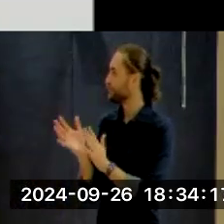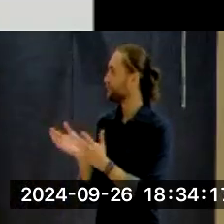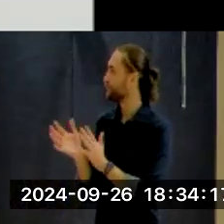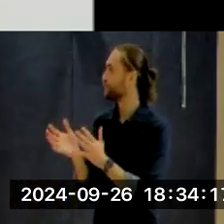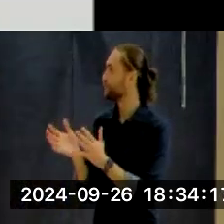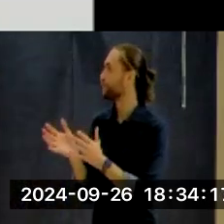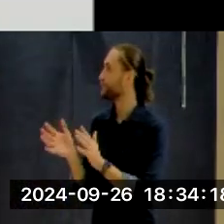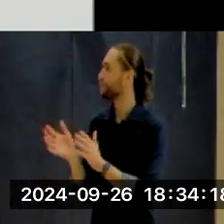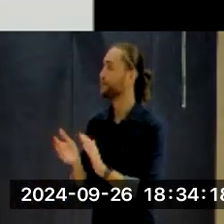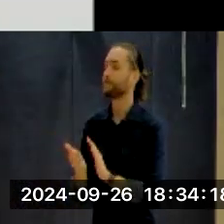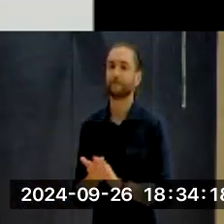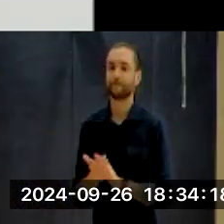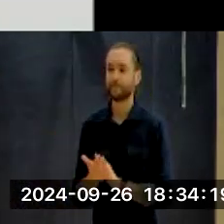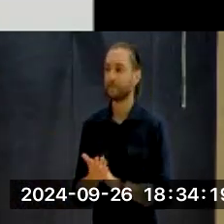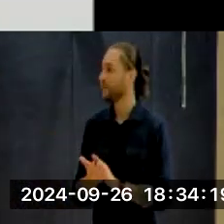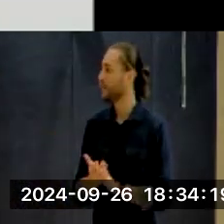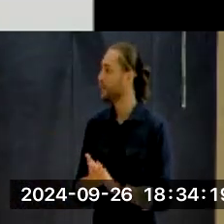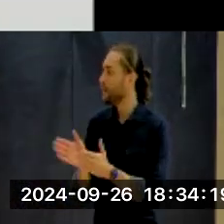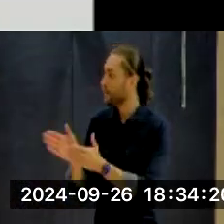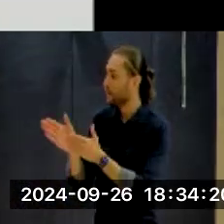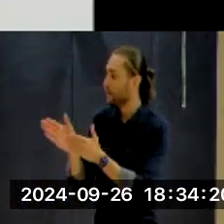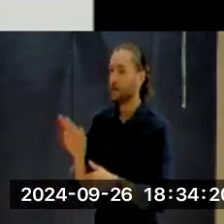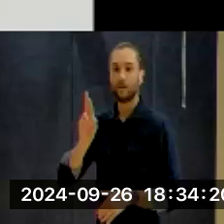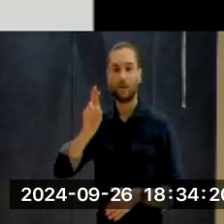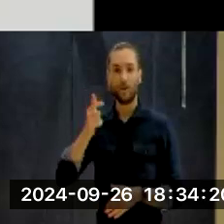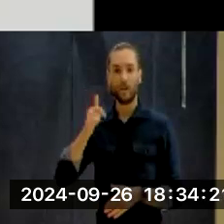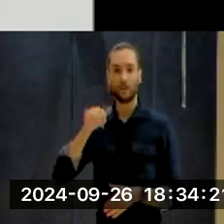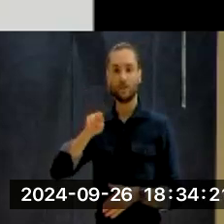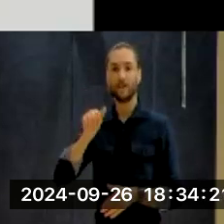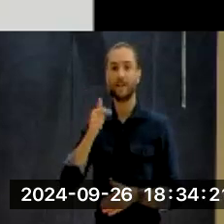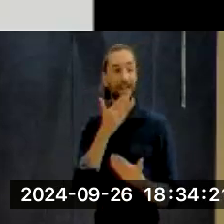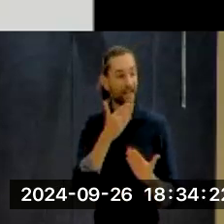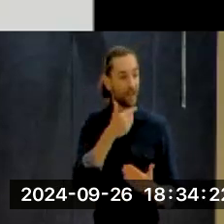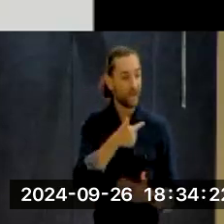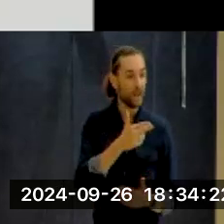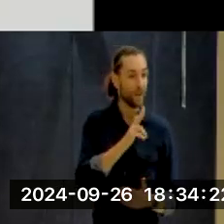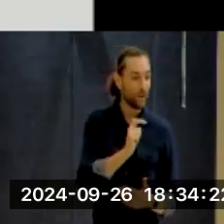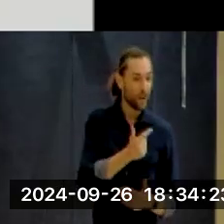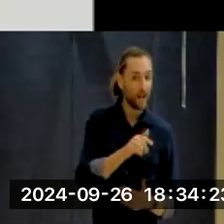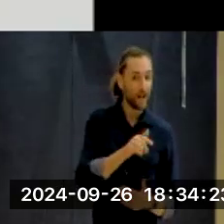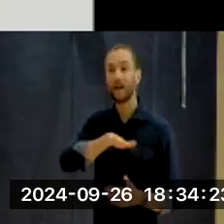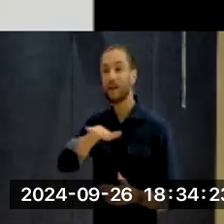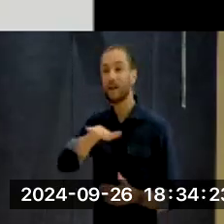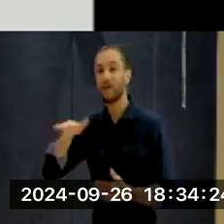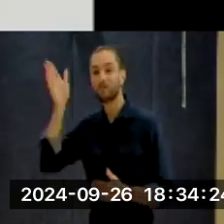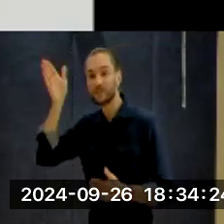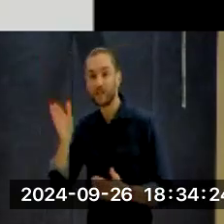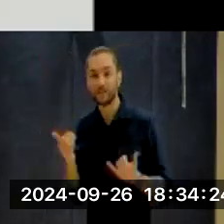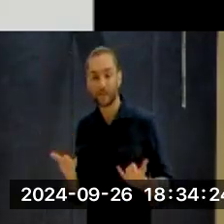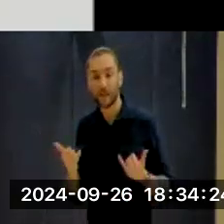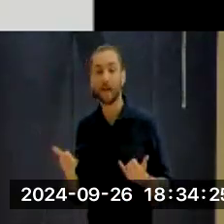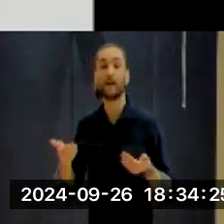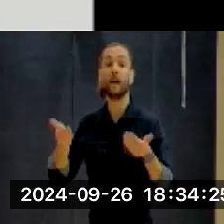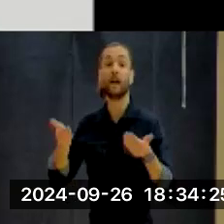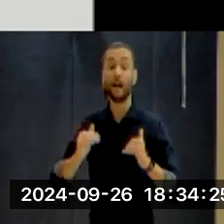Thank you, Greg, and all the other presenters for presenting today. We're gonna go ahead and move into public comment. I'm